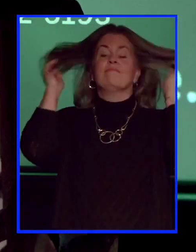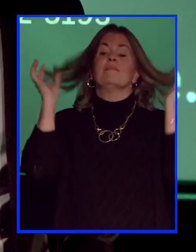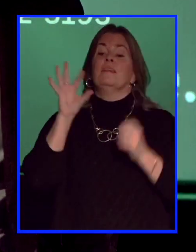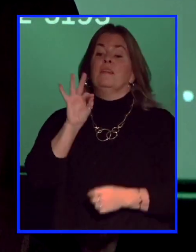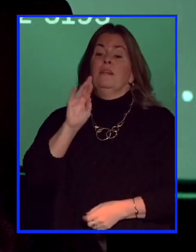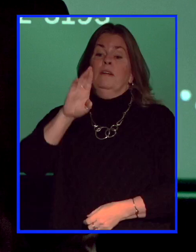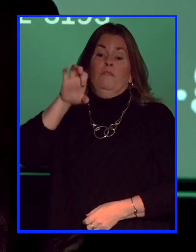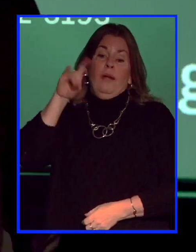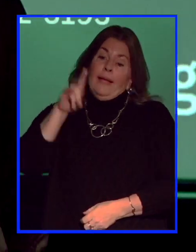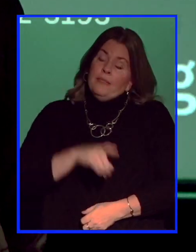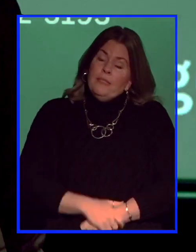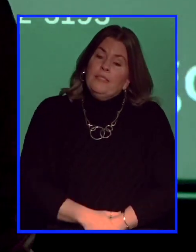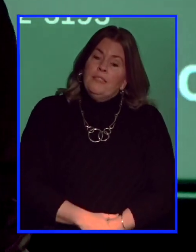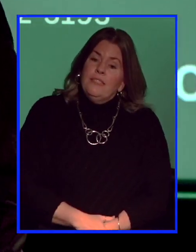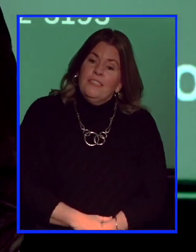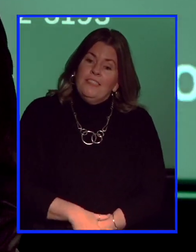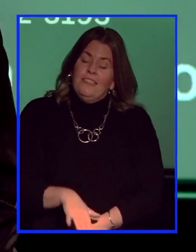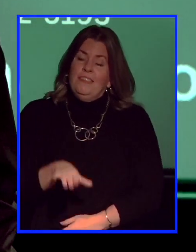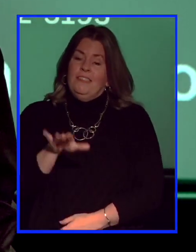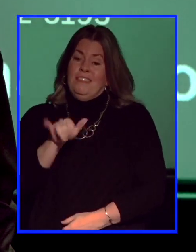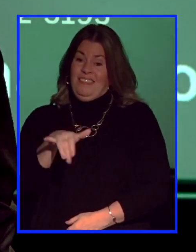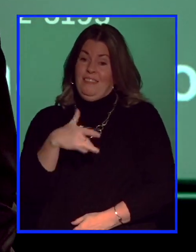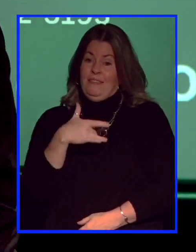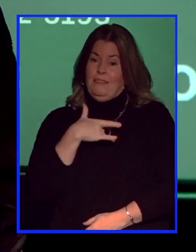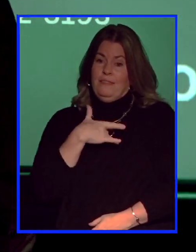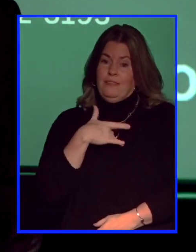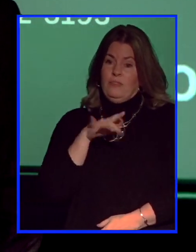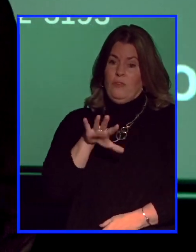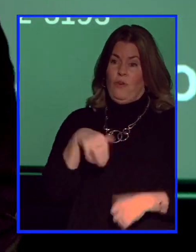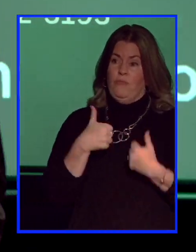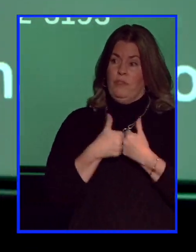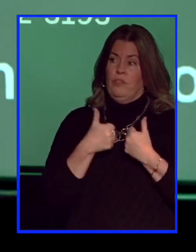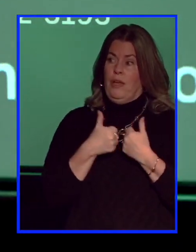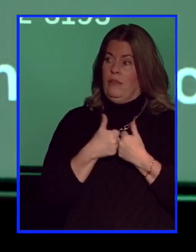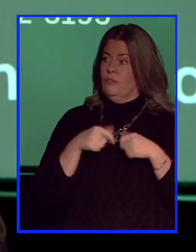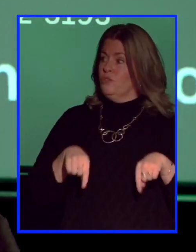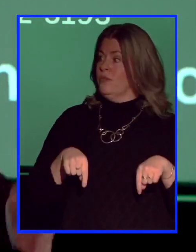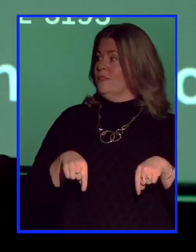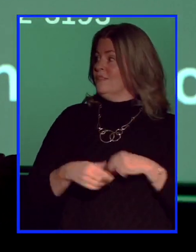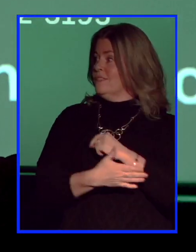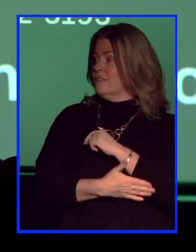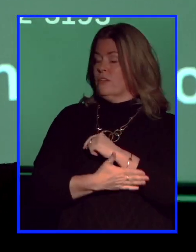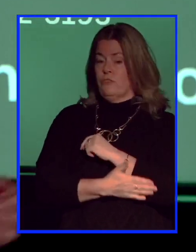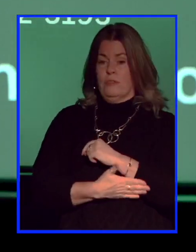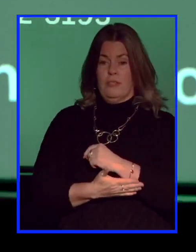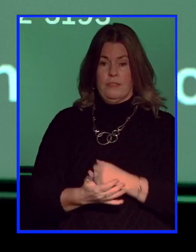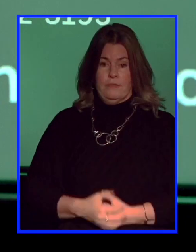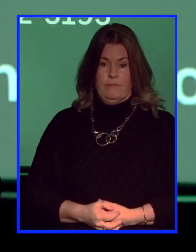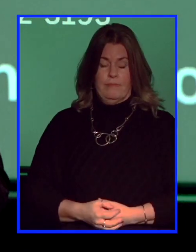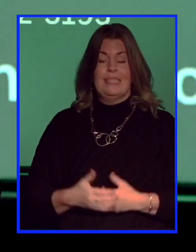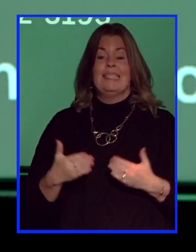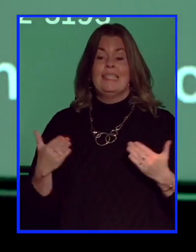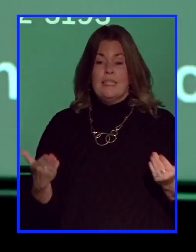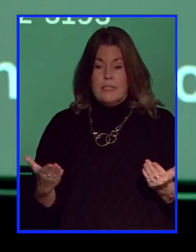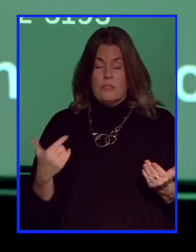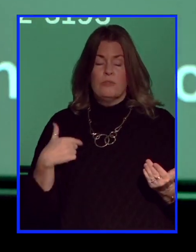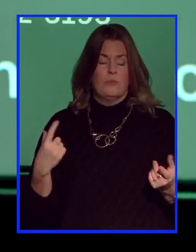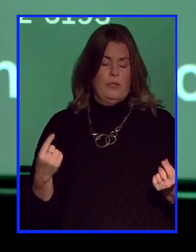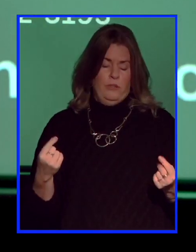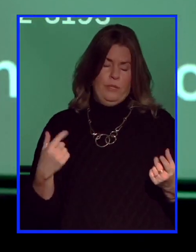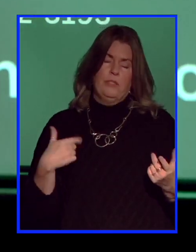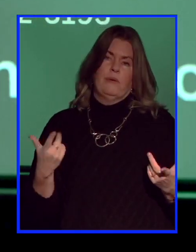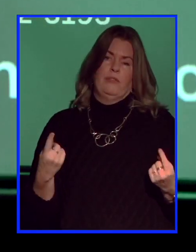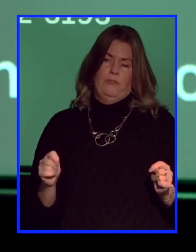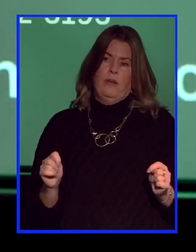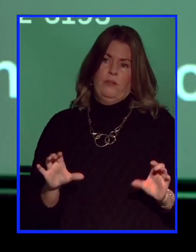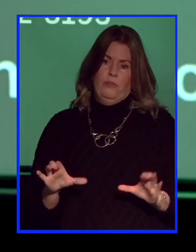Fred, that's the heart of the challenge we face in this country, okay? And here's how I do it. This is how I try to do